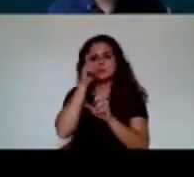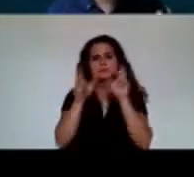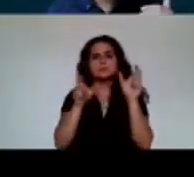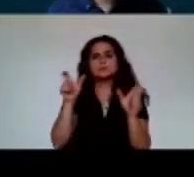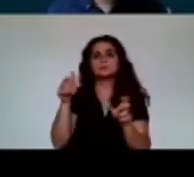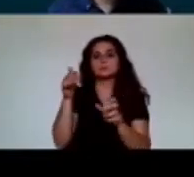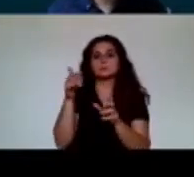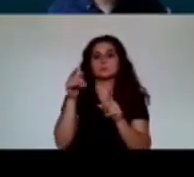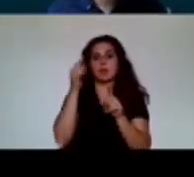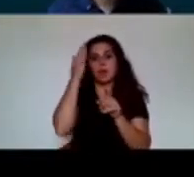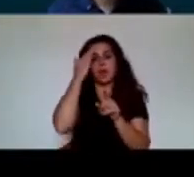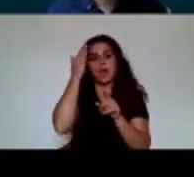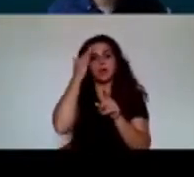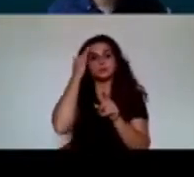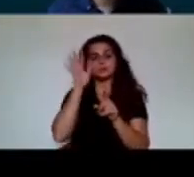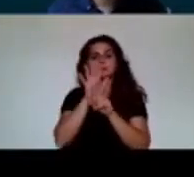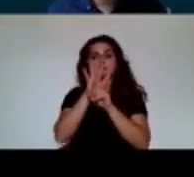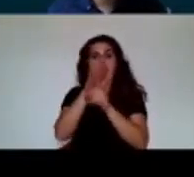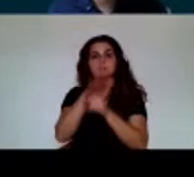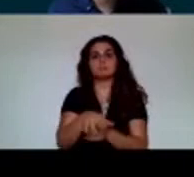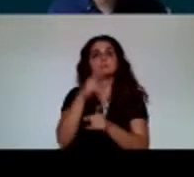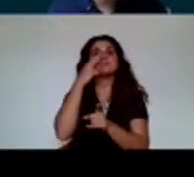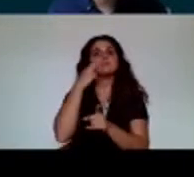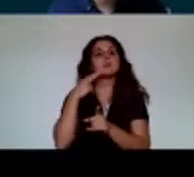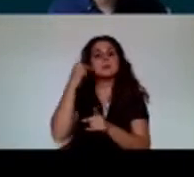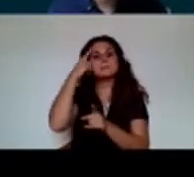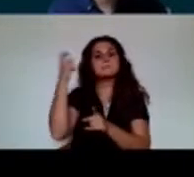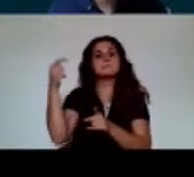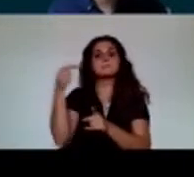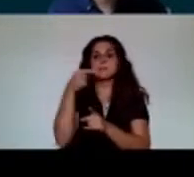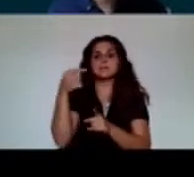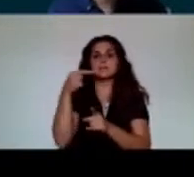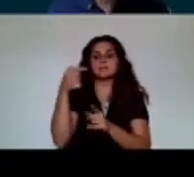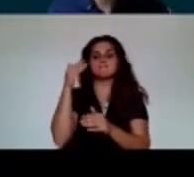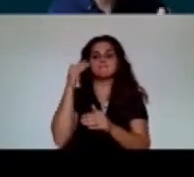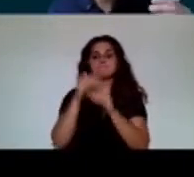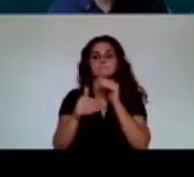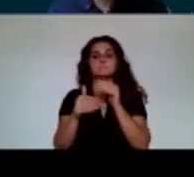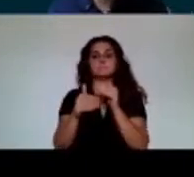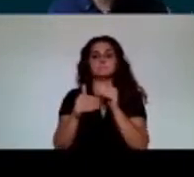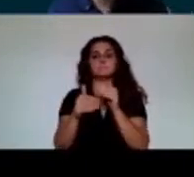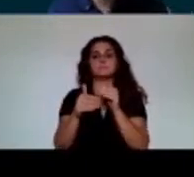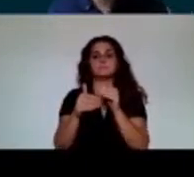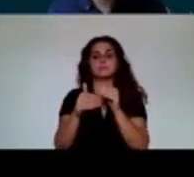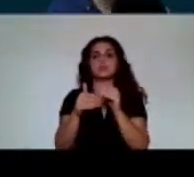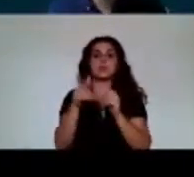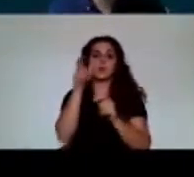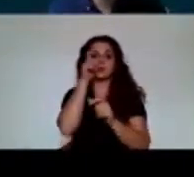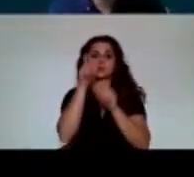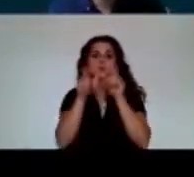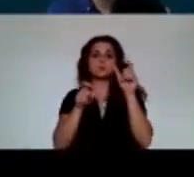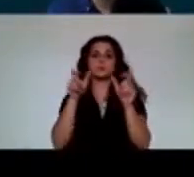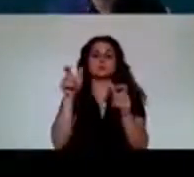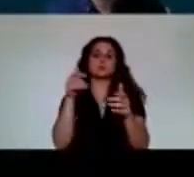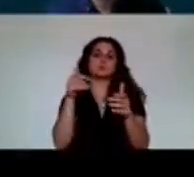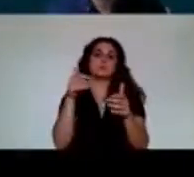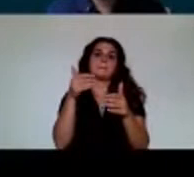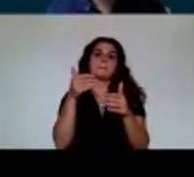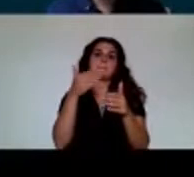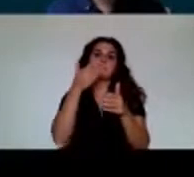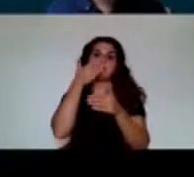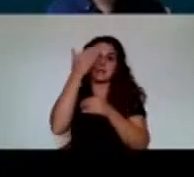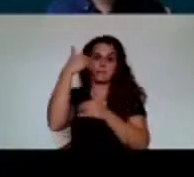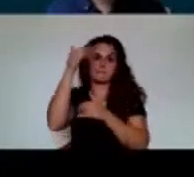perceive higher levels of racial biases the older the target